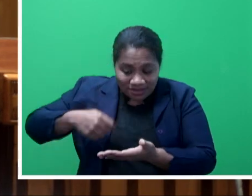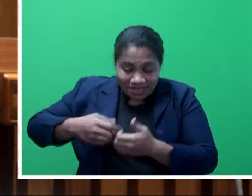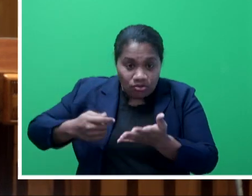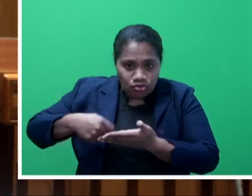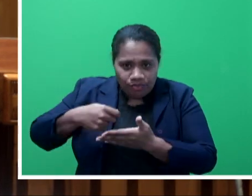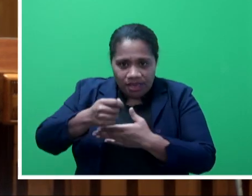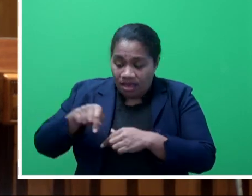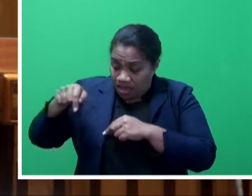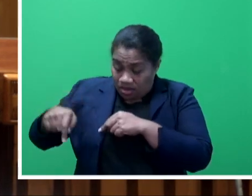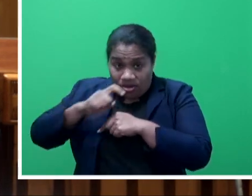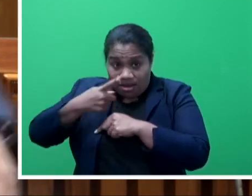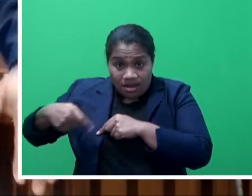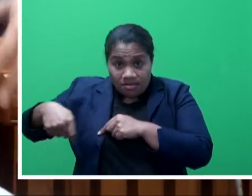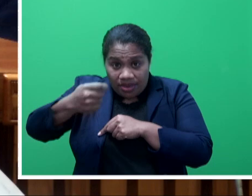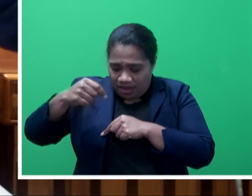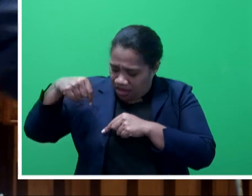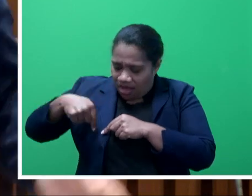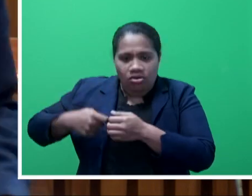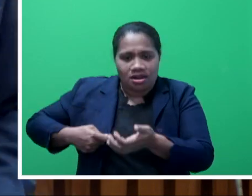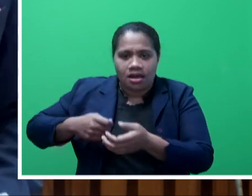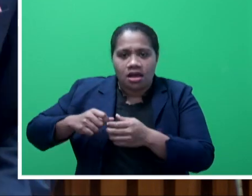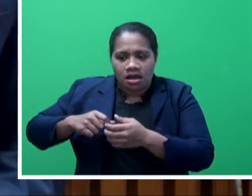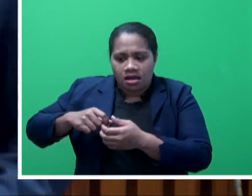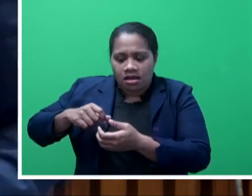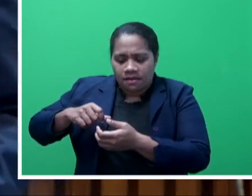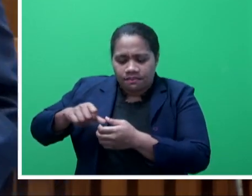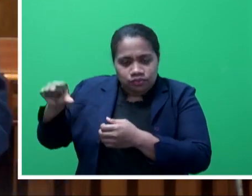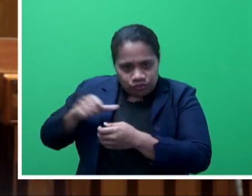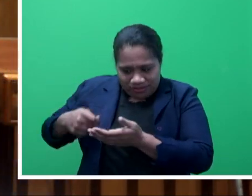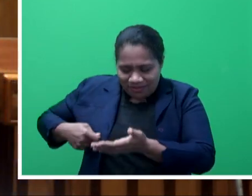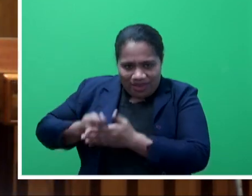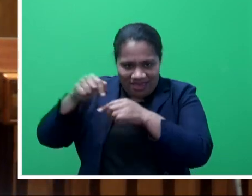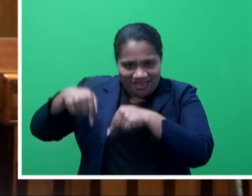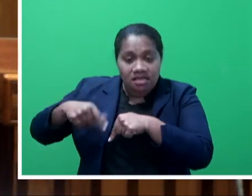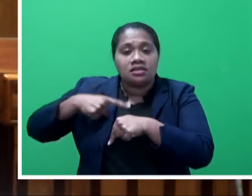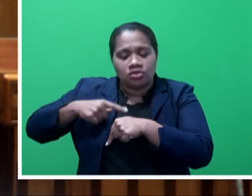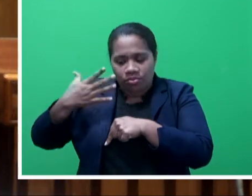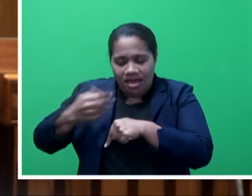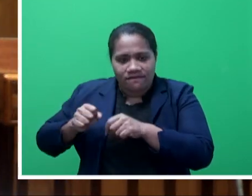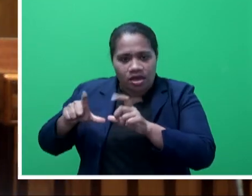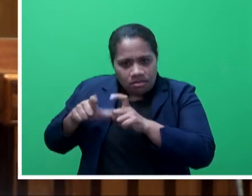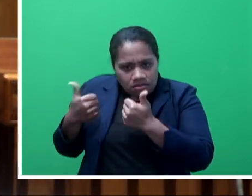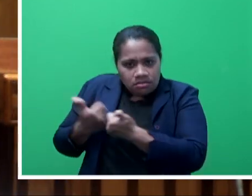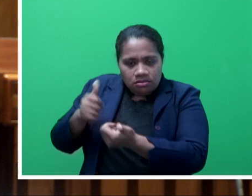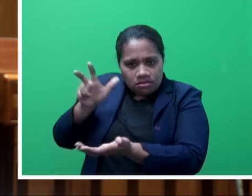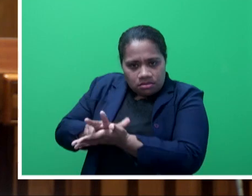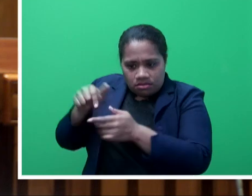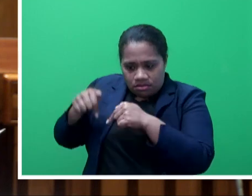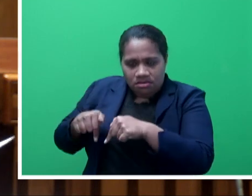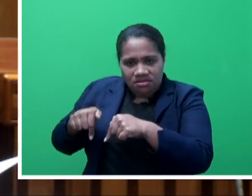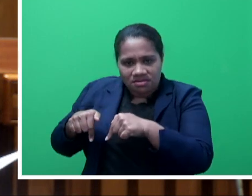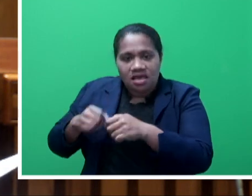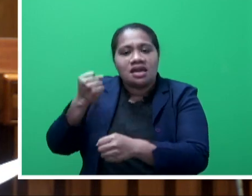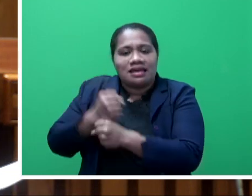trying to insinuate. It's not going to be intergenerational. It's the motion, Mr. Speaker, sir, says as